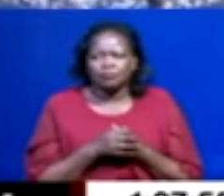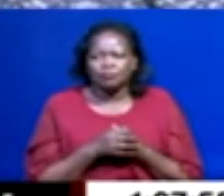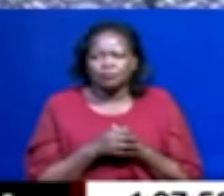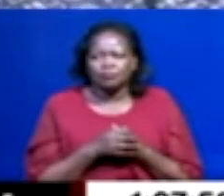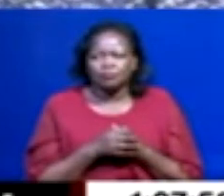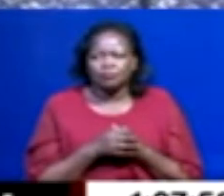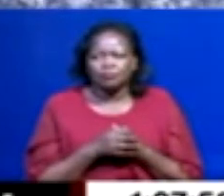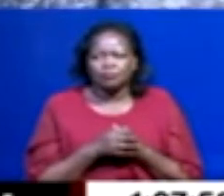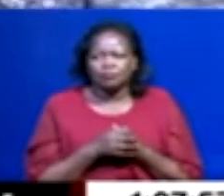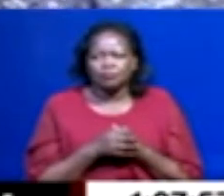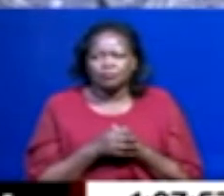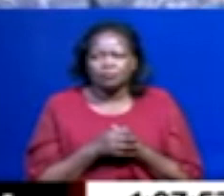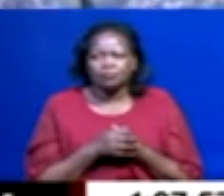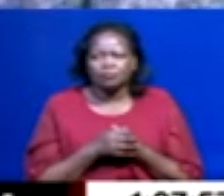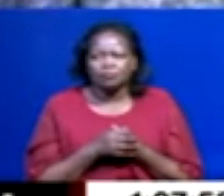the